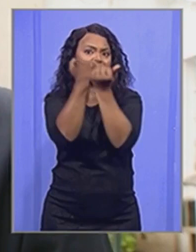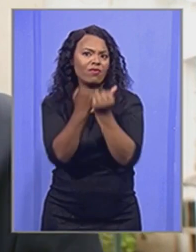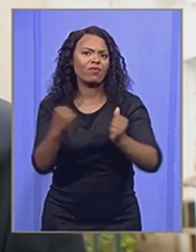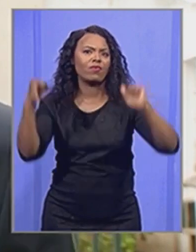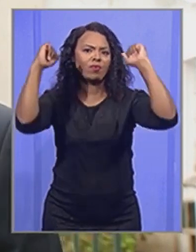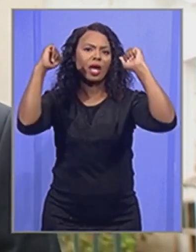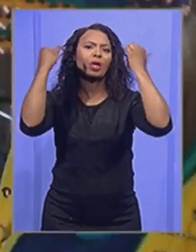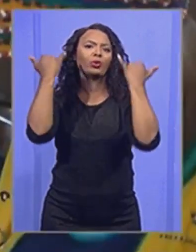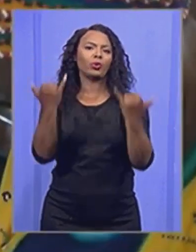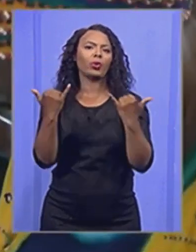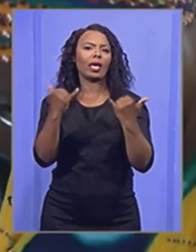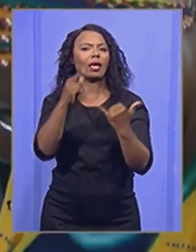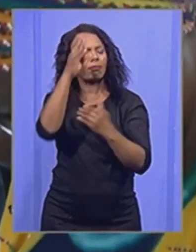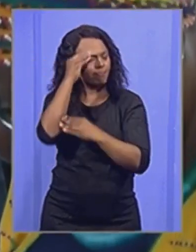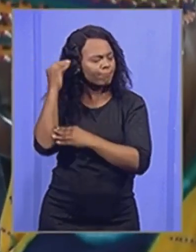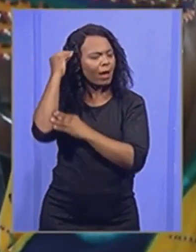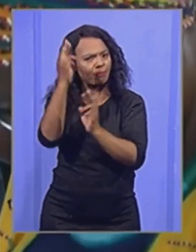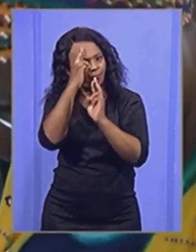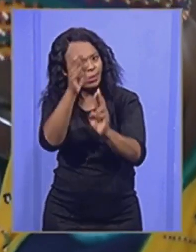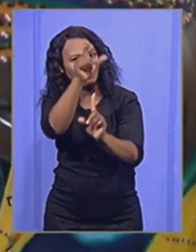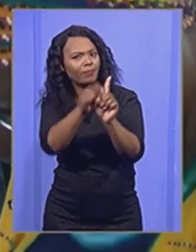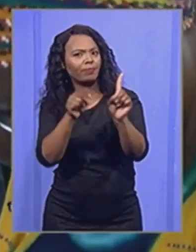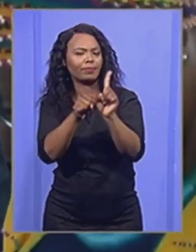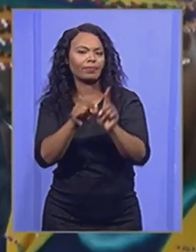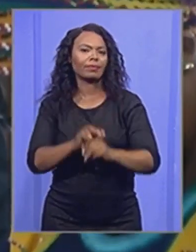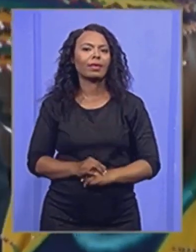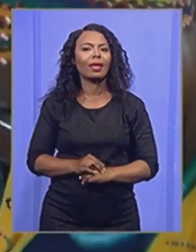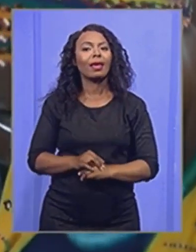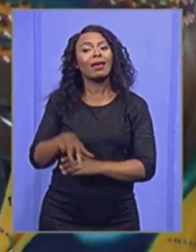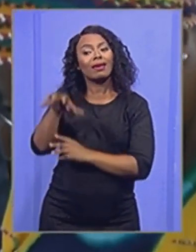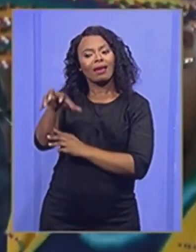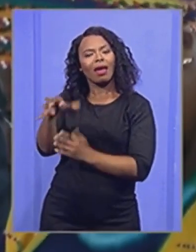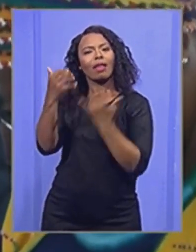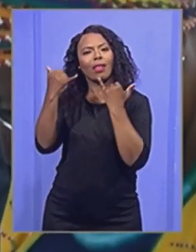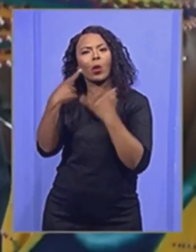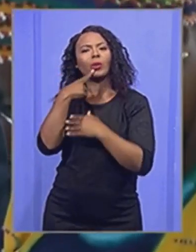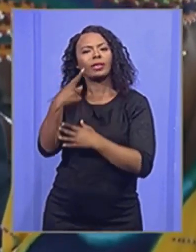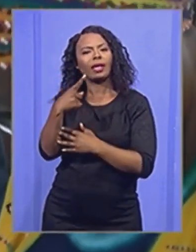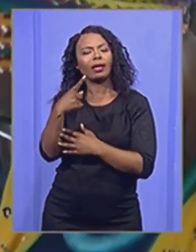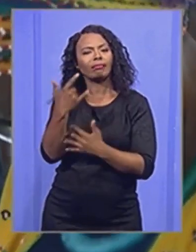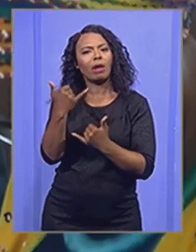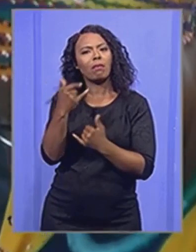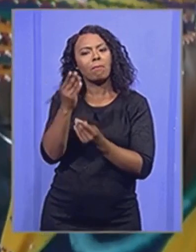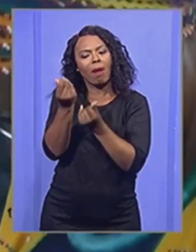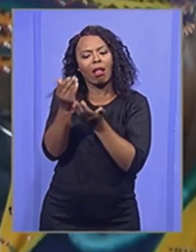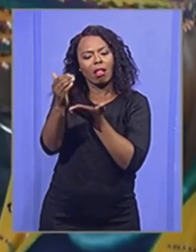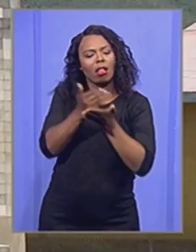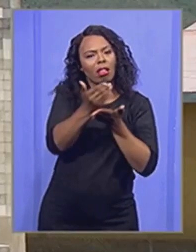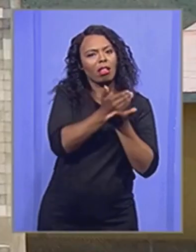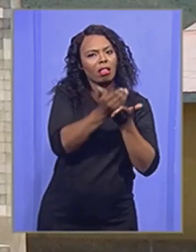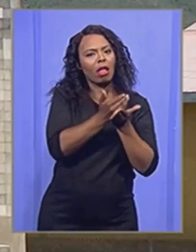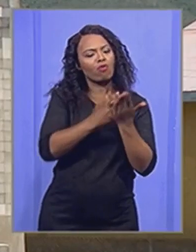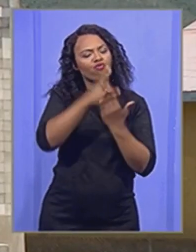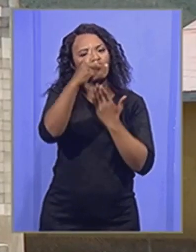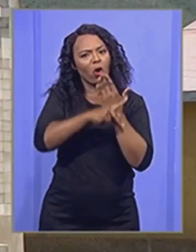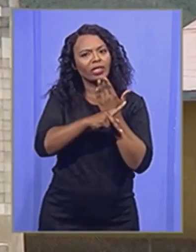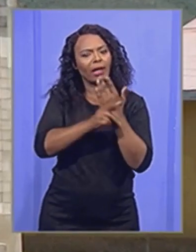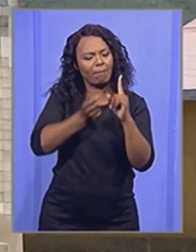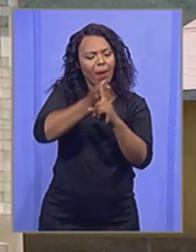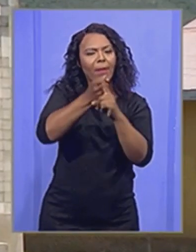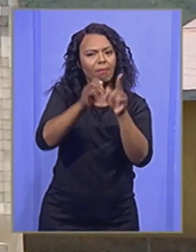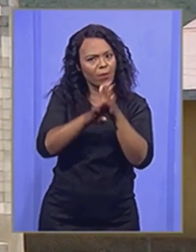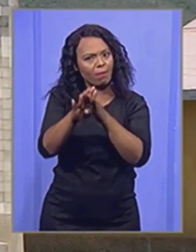we recognize him. Kantoro ya tona kgolo ya re go na le matlole a beetsweng thoko go tsamaisa diprojeke tsa mothalo ono mo